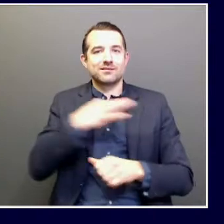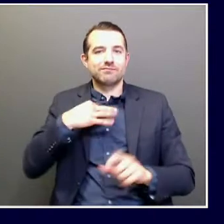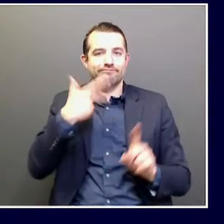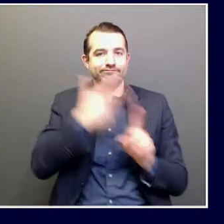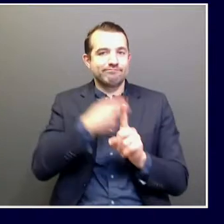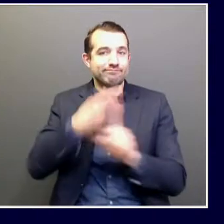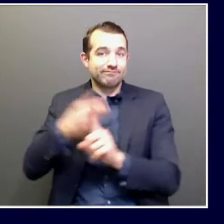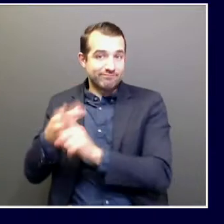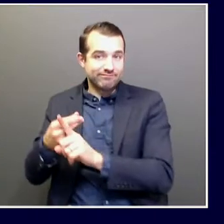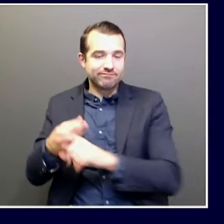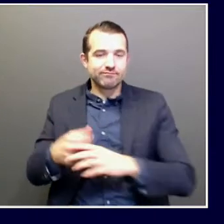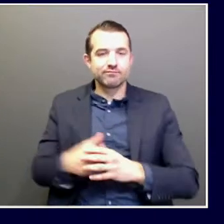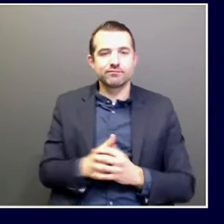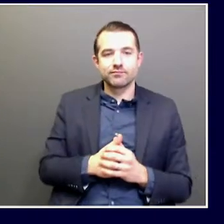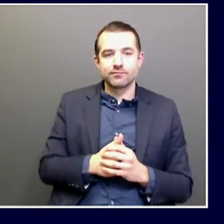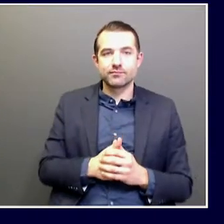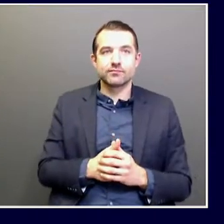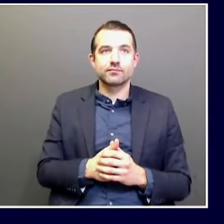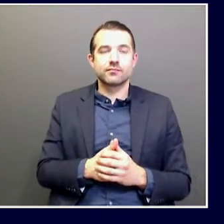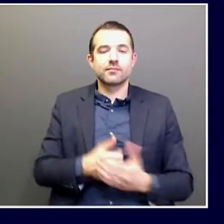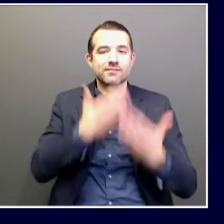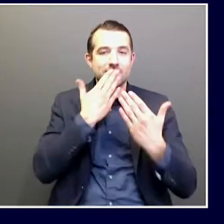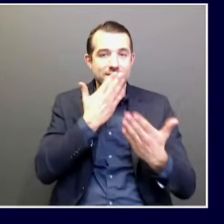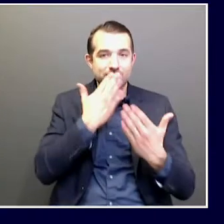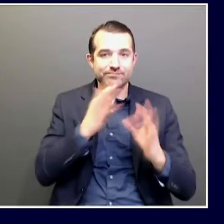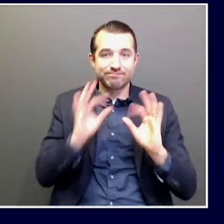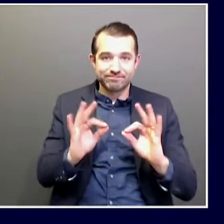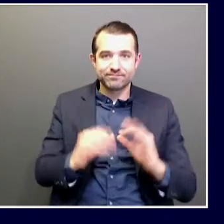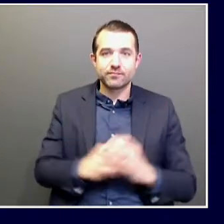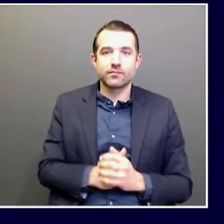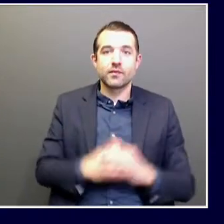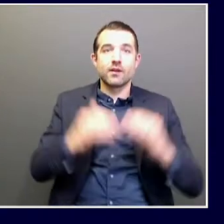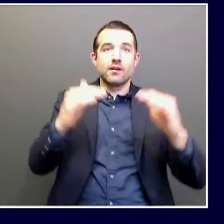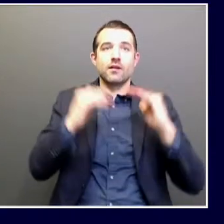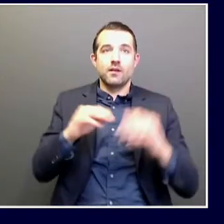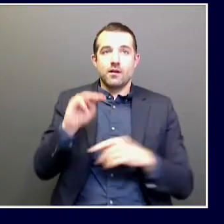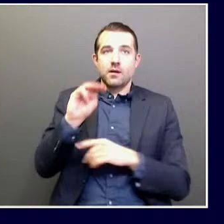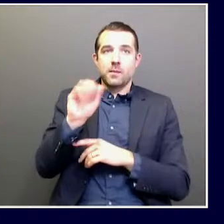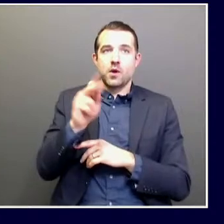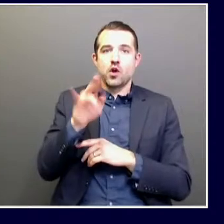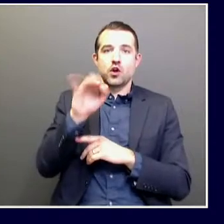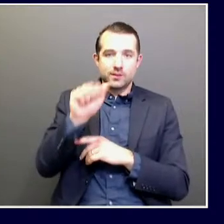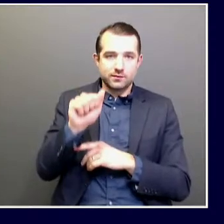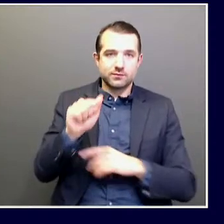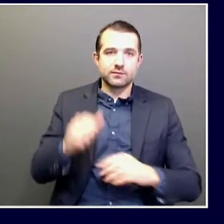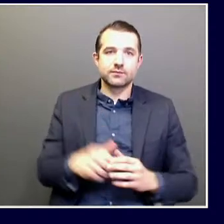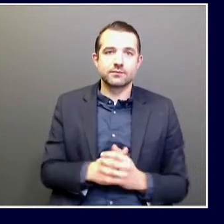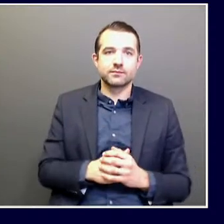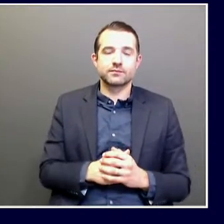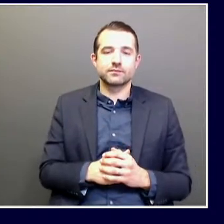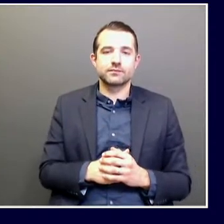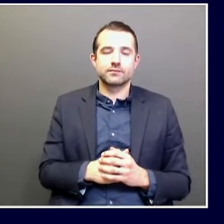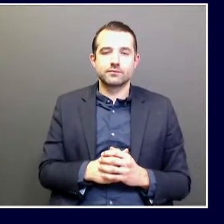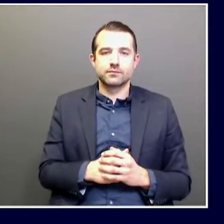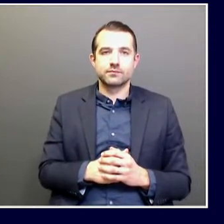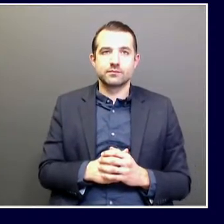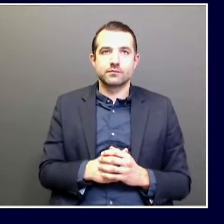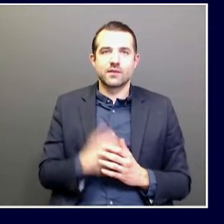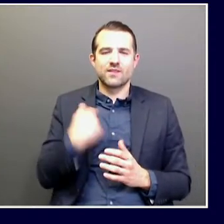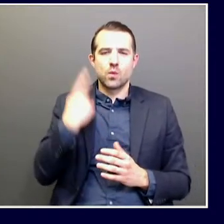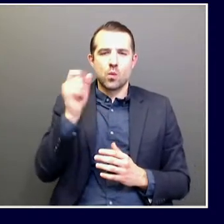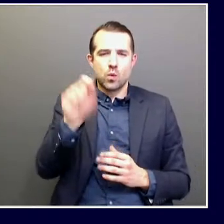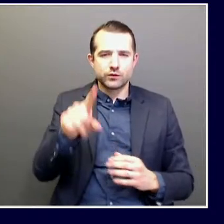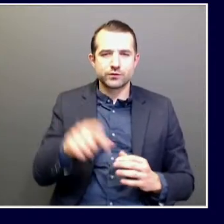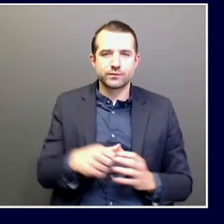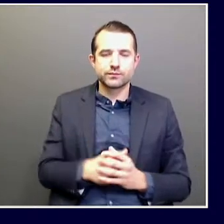you. You're welcome. Let me go to Marissa next. Hi, Dr. Shah. One question we had is, are